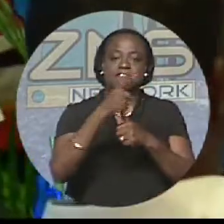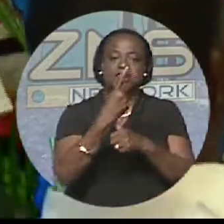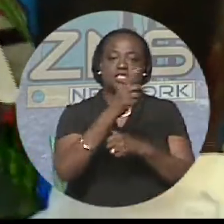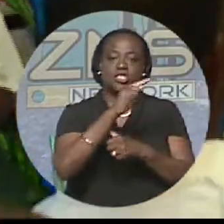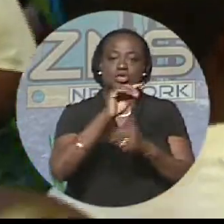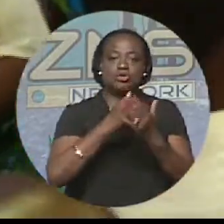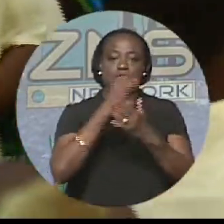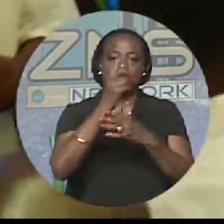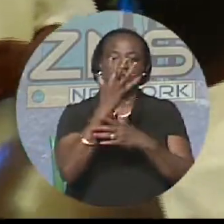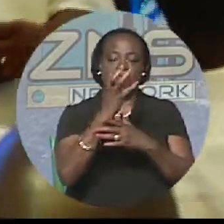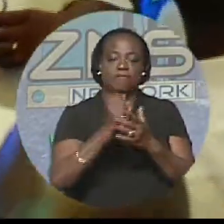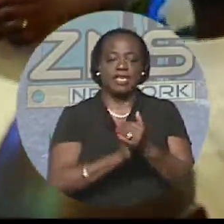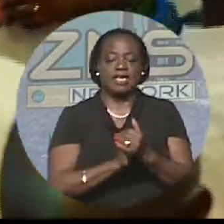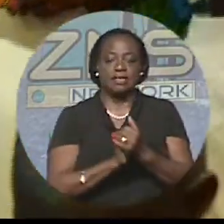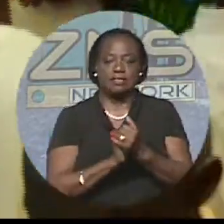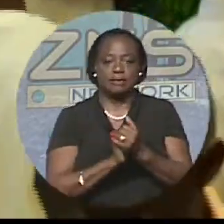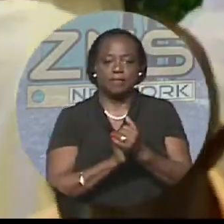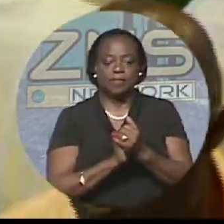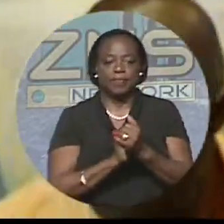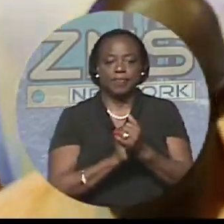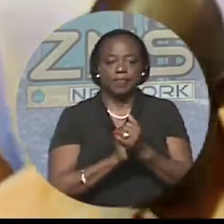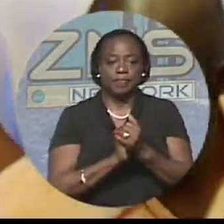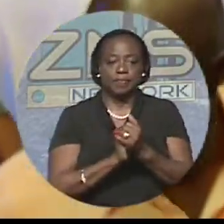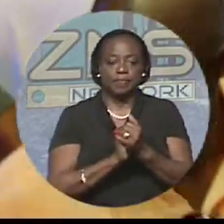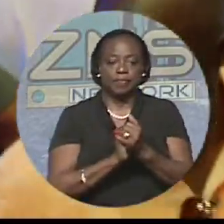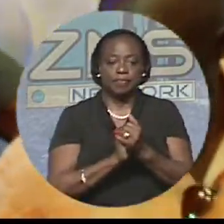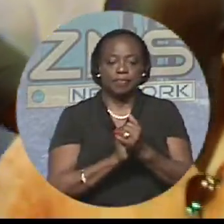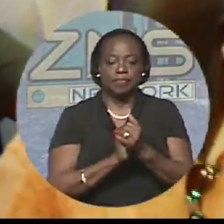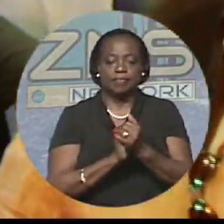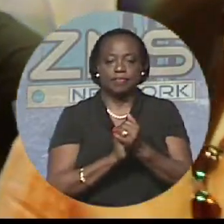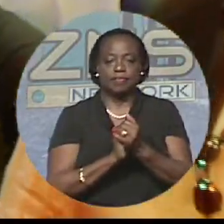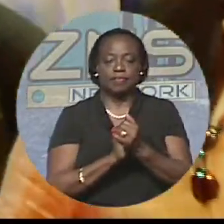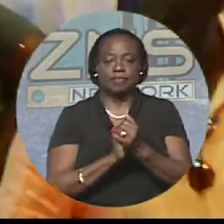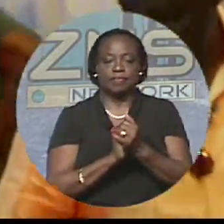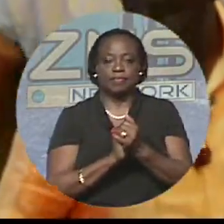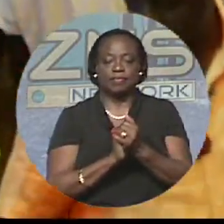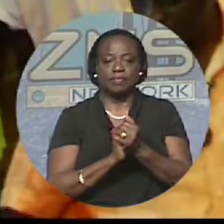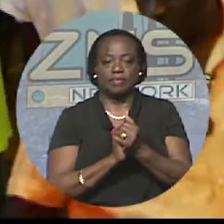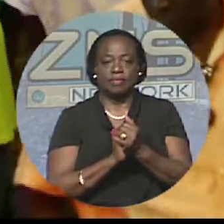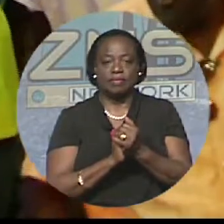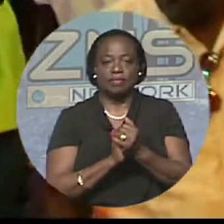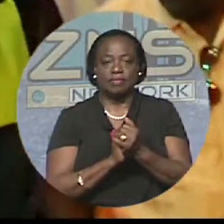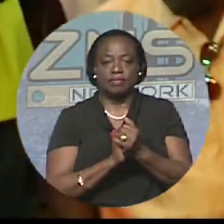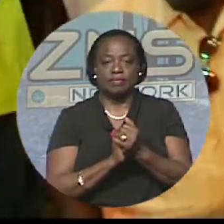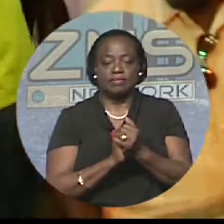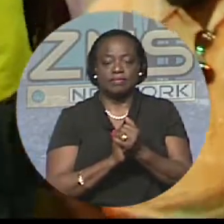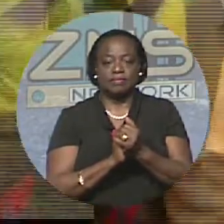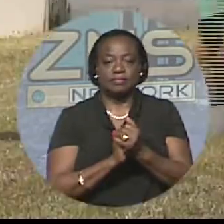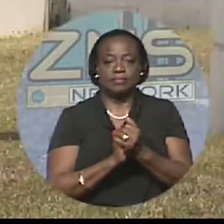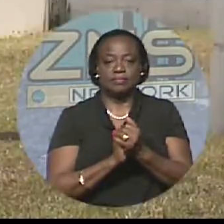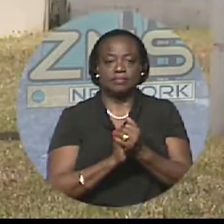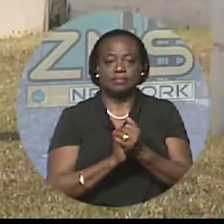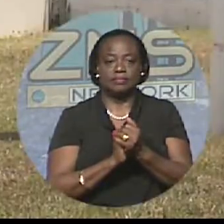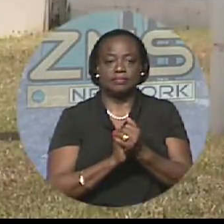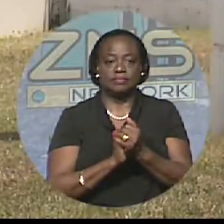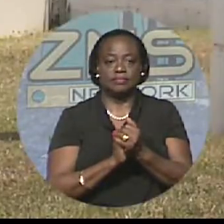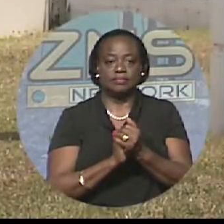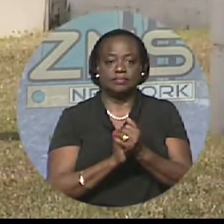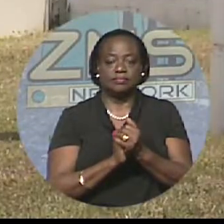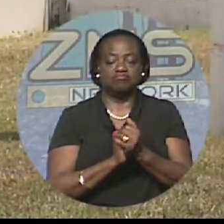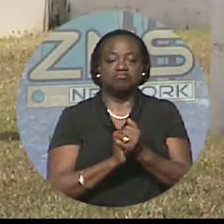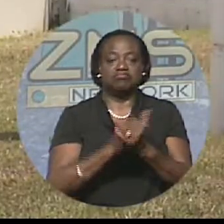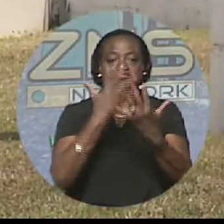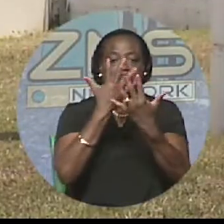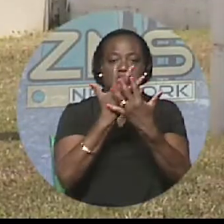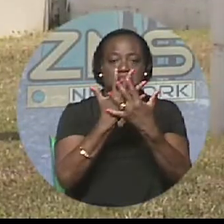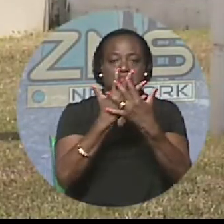Music Masters, Midnight Rush, and Road Fever. Jimenita Swain, ZNS Network News. Inmates at the Bahamas